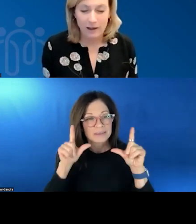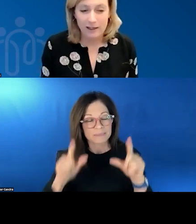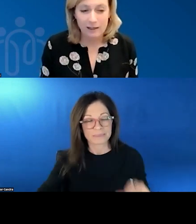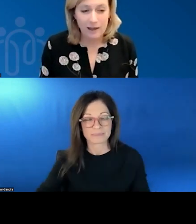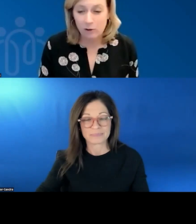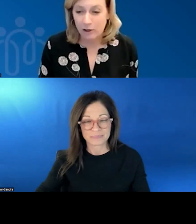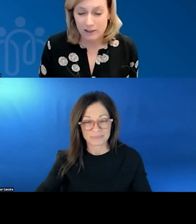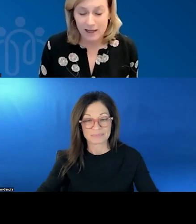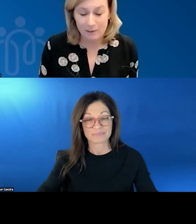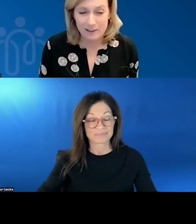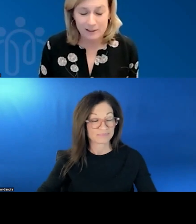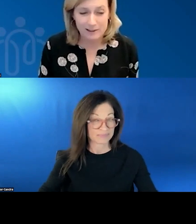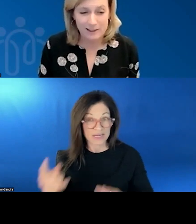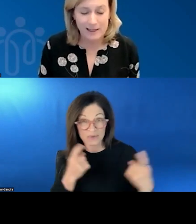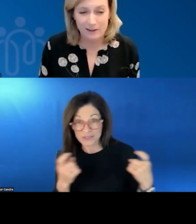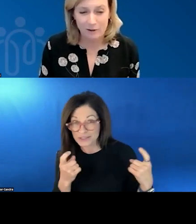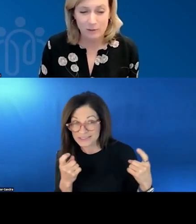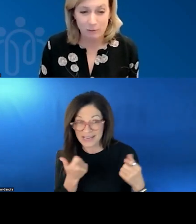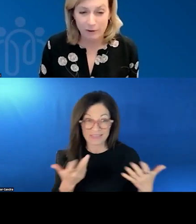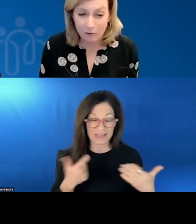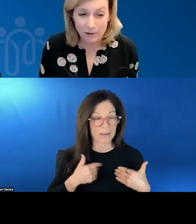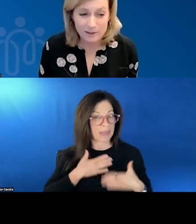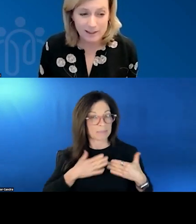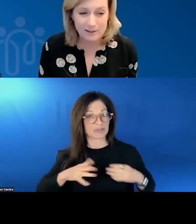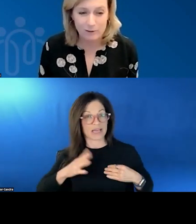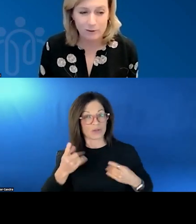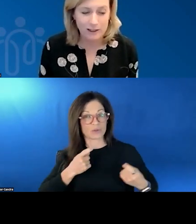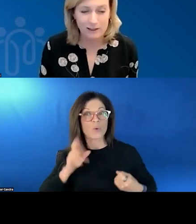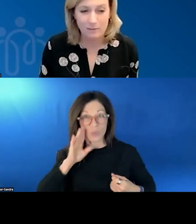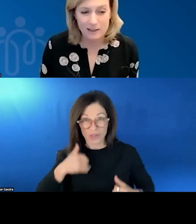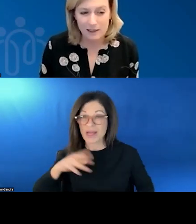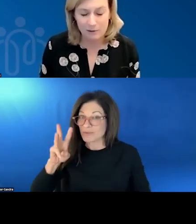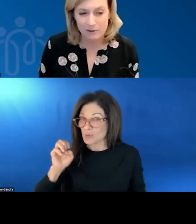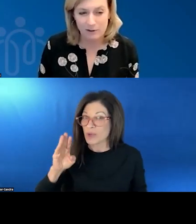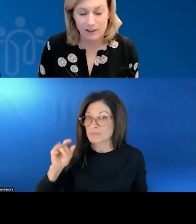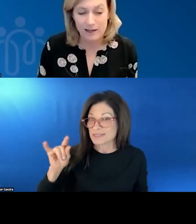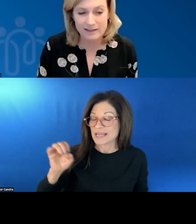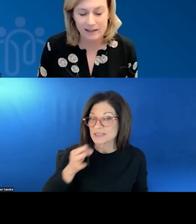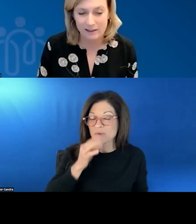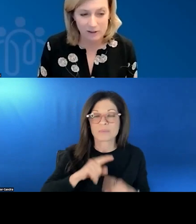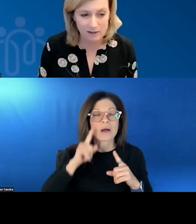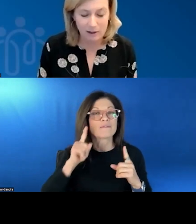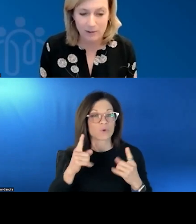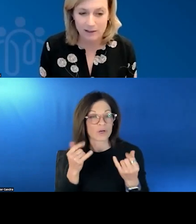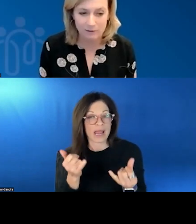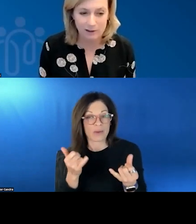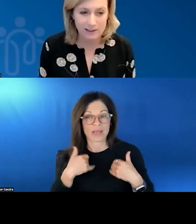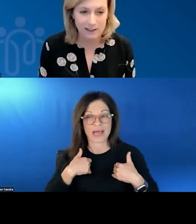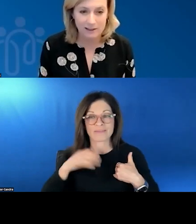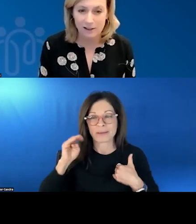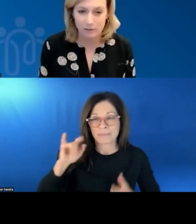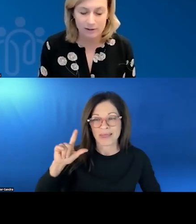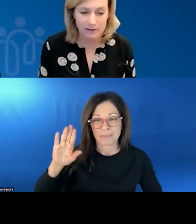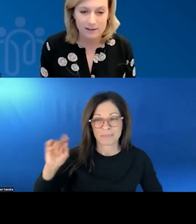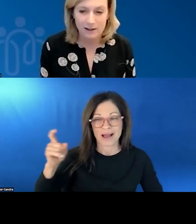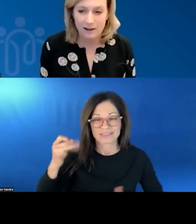So any questions, happy to take those. We will have a website soon. And in the meantime, there's on the next slide, there is a mailbox if you'd like to get